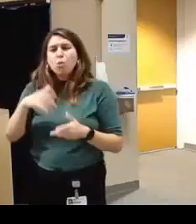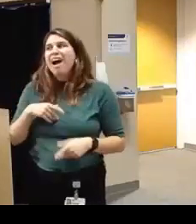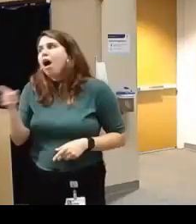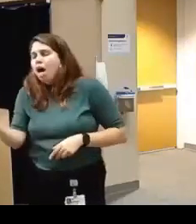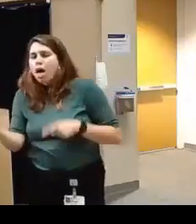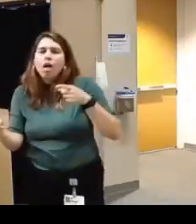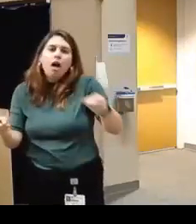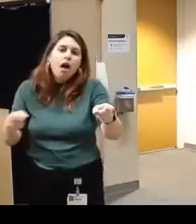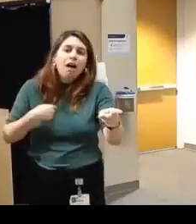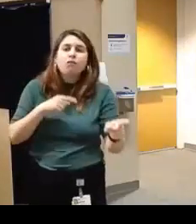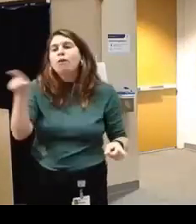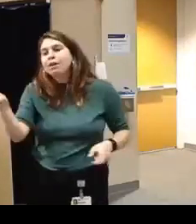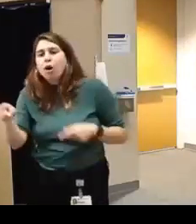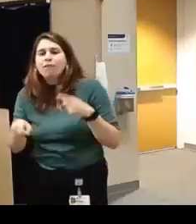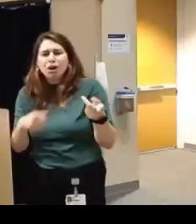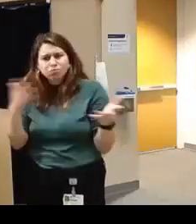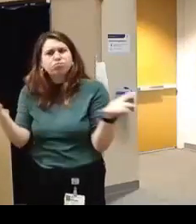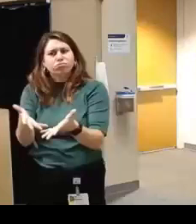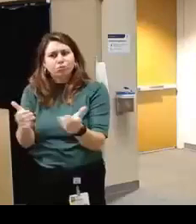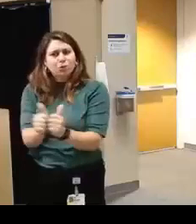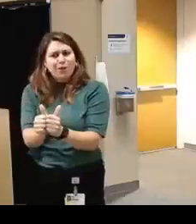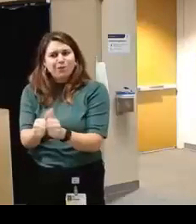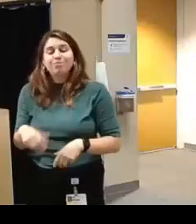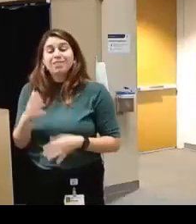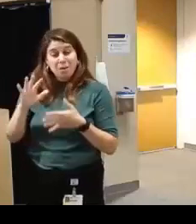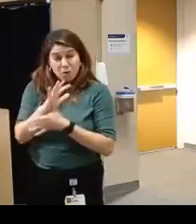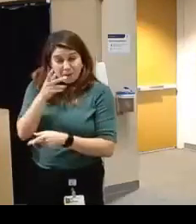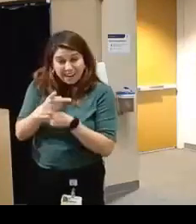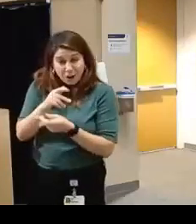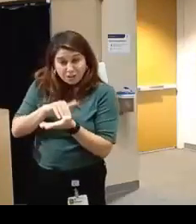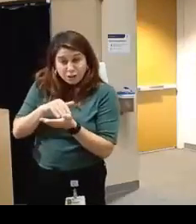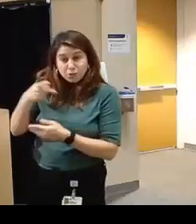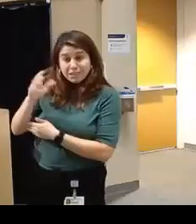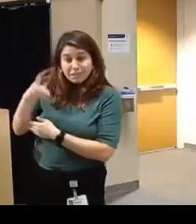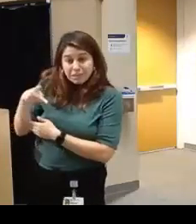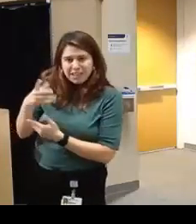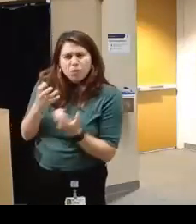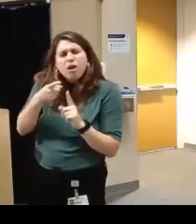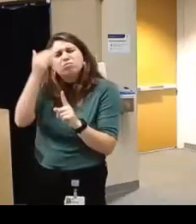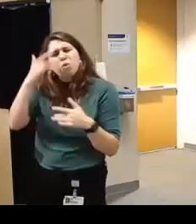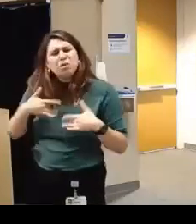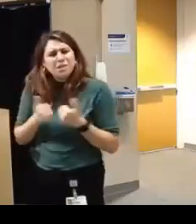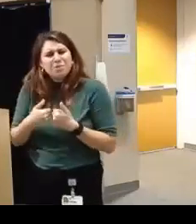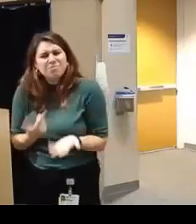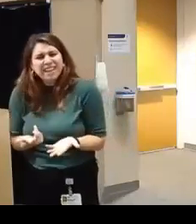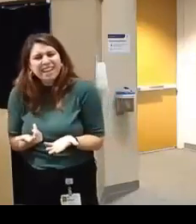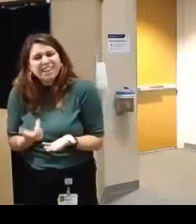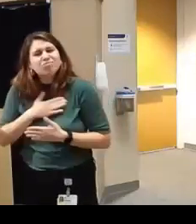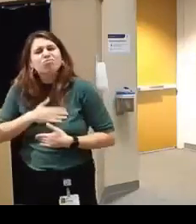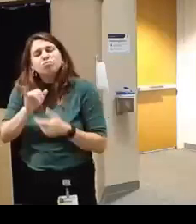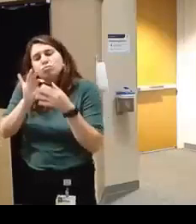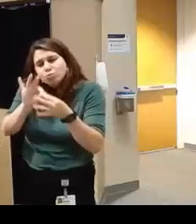on, do I have to go somewhere else? And they also want their primary care doctor to just kind of know what's going on with them. So they appreciate